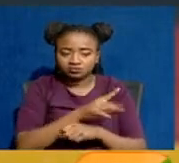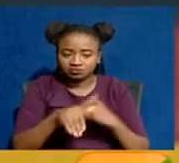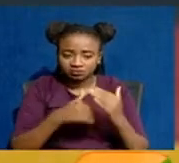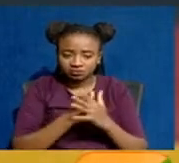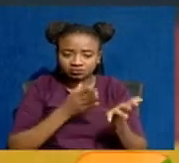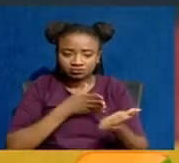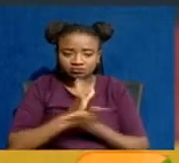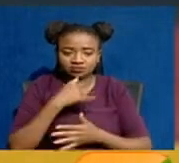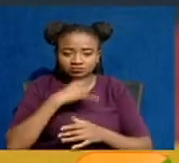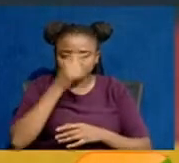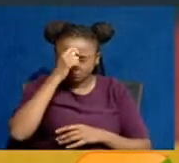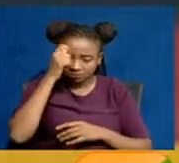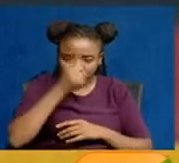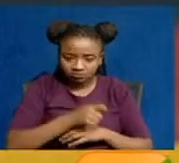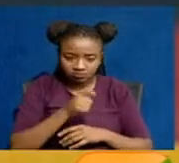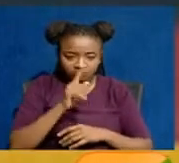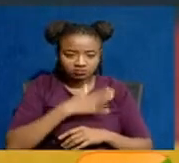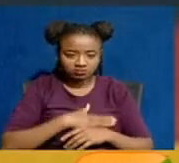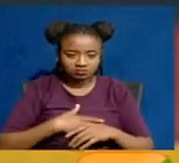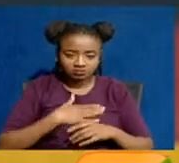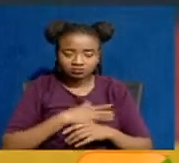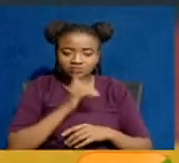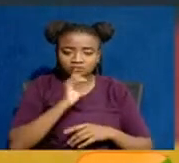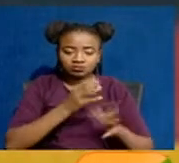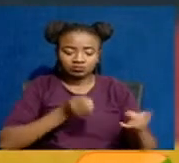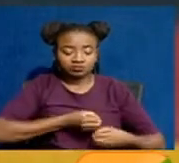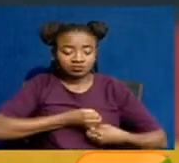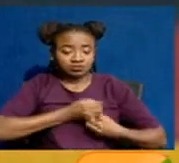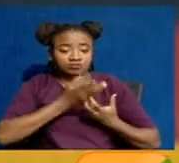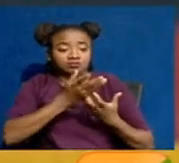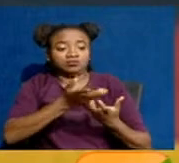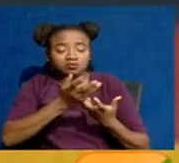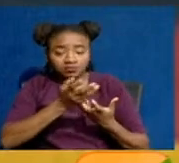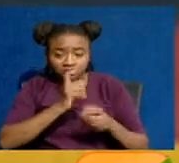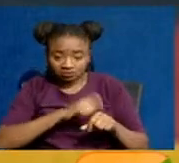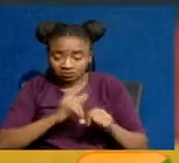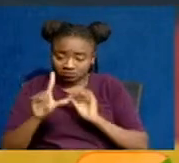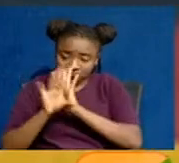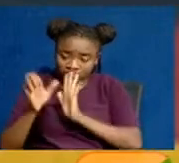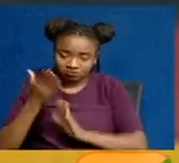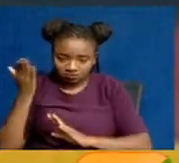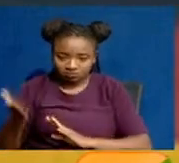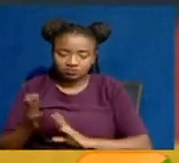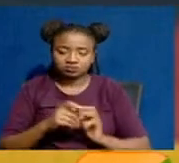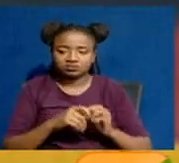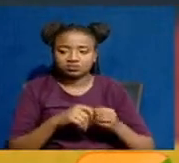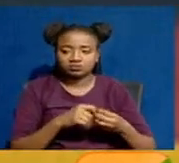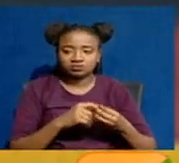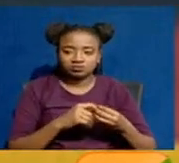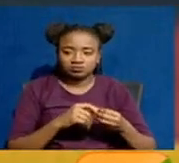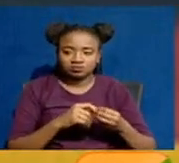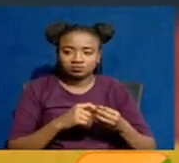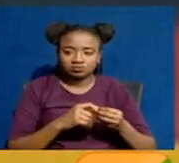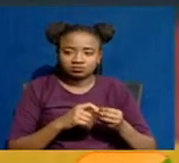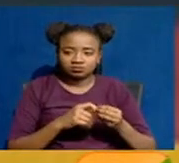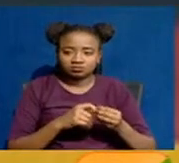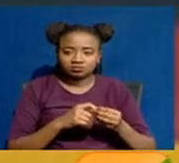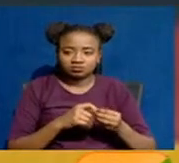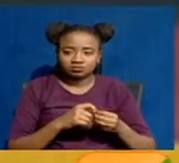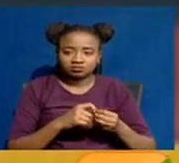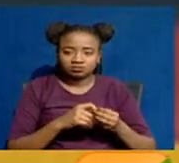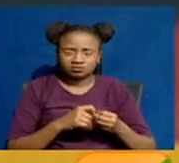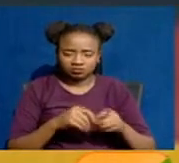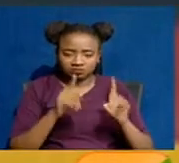a confession without the representative of a valid advocate or someone who can plead your case. And also at the same time,